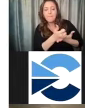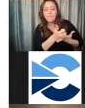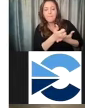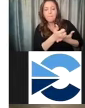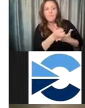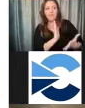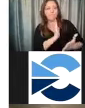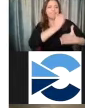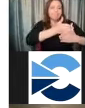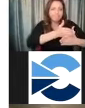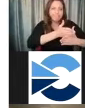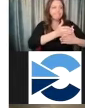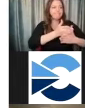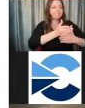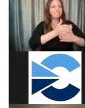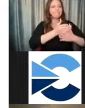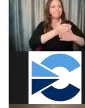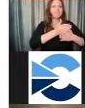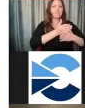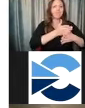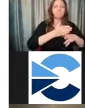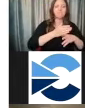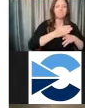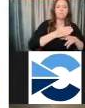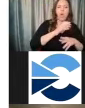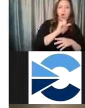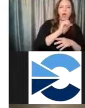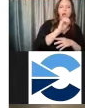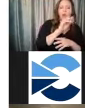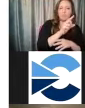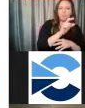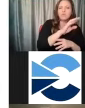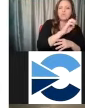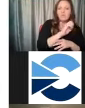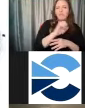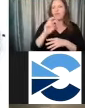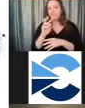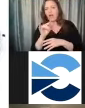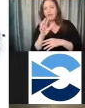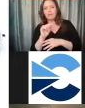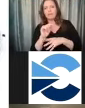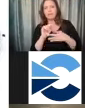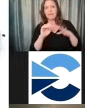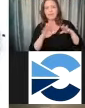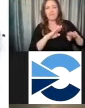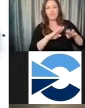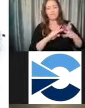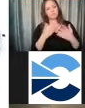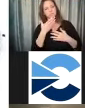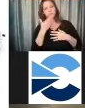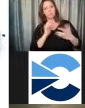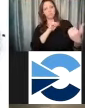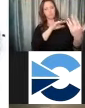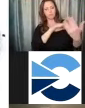stop abusive or violent behaviors in a non-carceral sort of way.